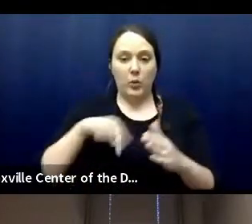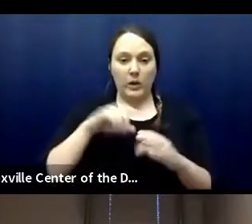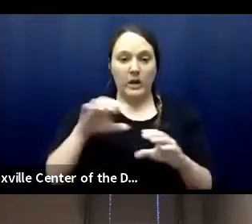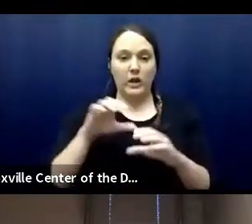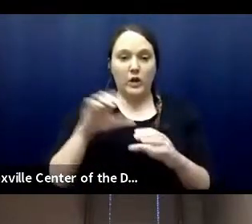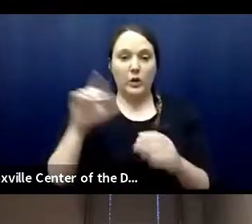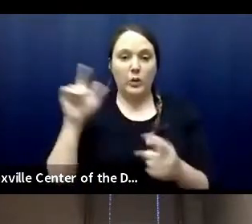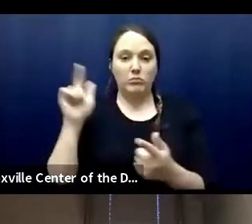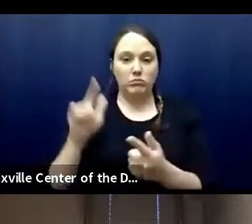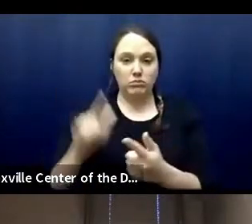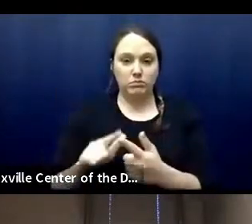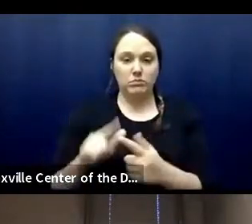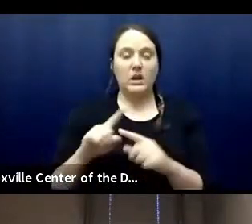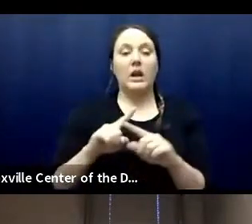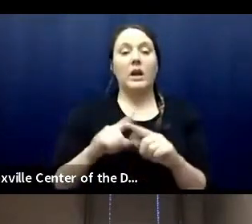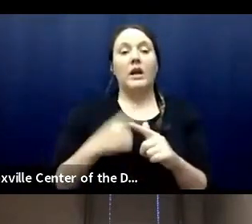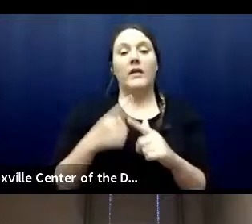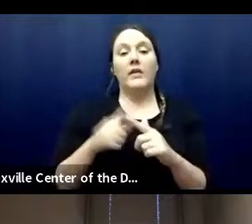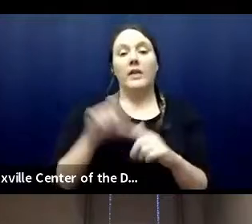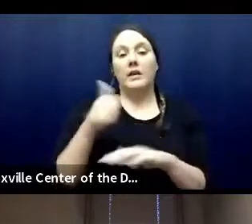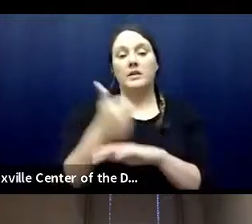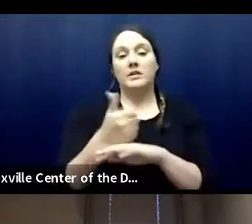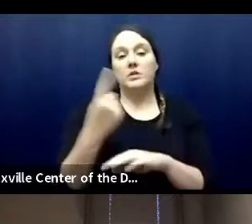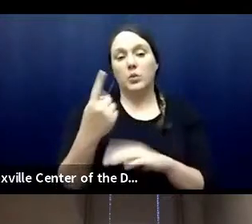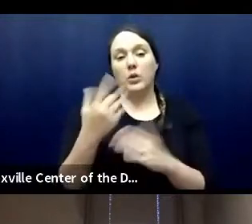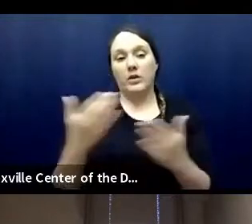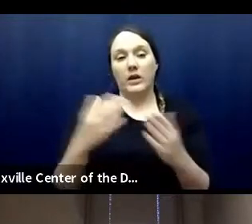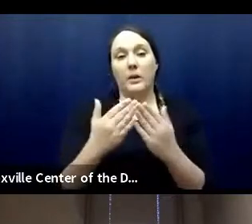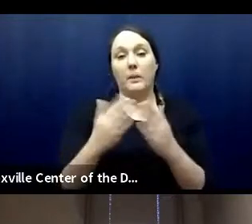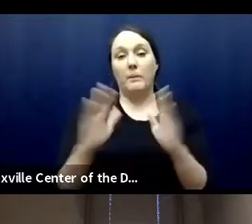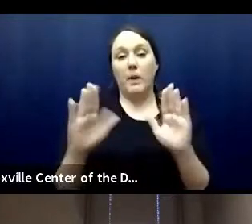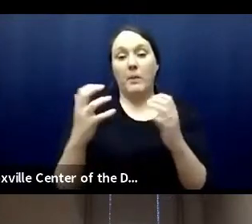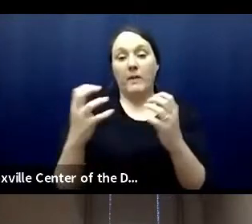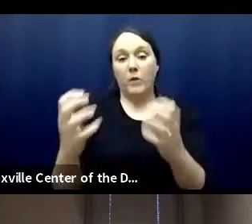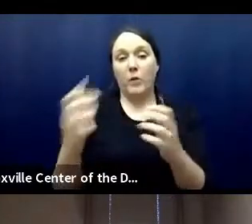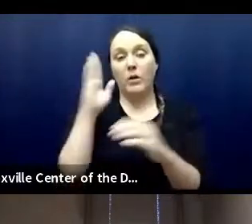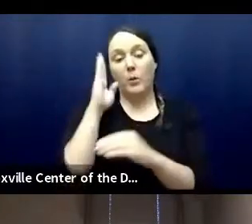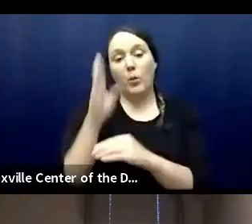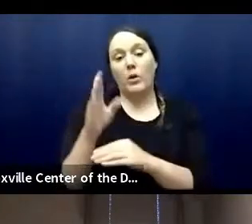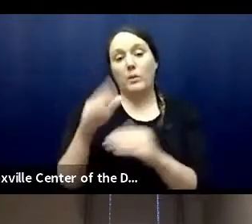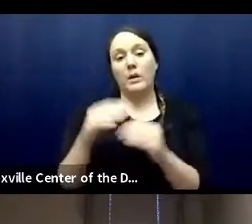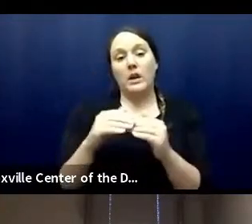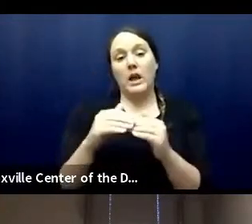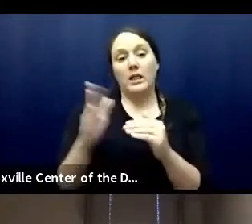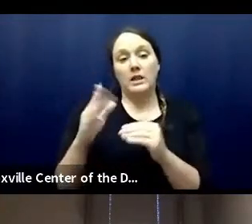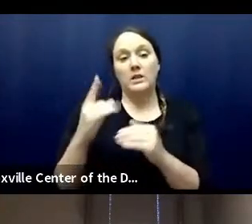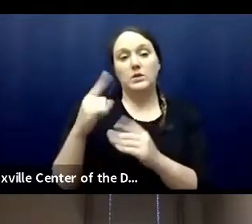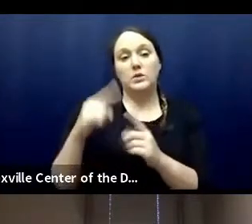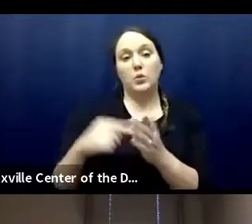it basically sets one thing, which is a public forum will be held at least once a month.